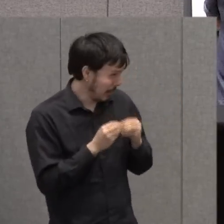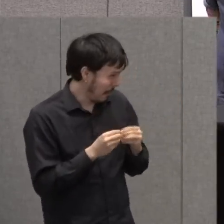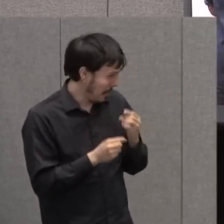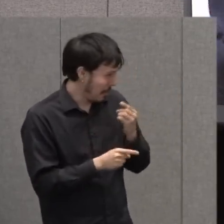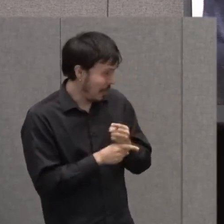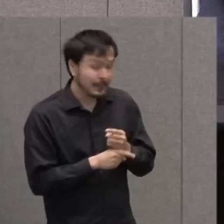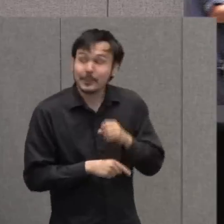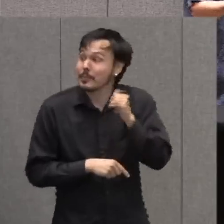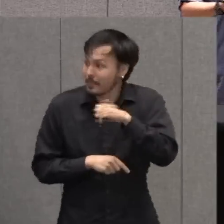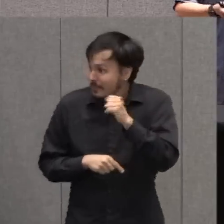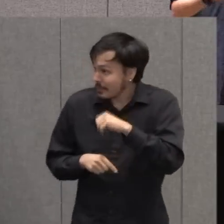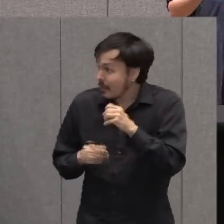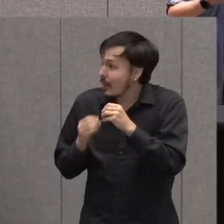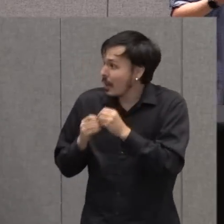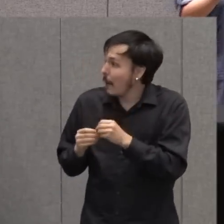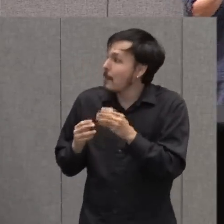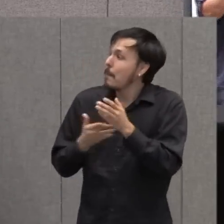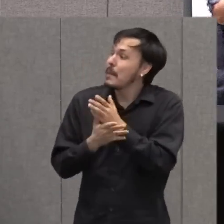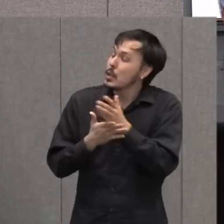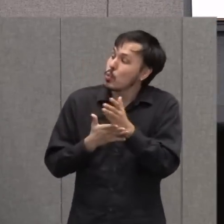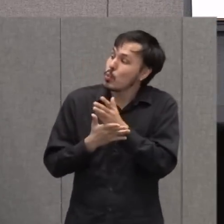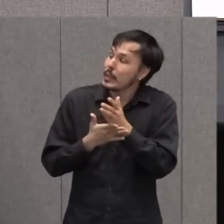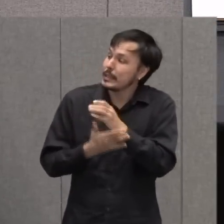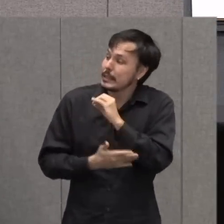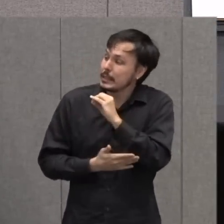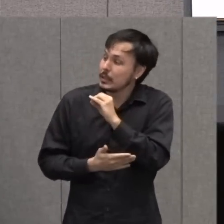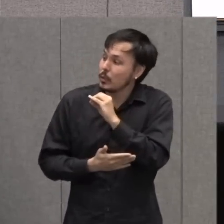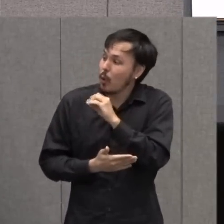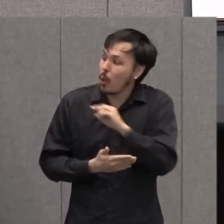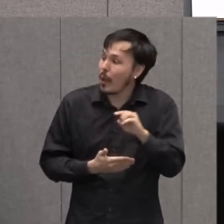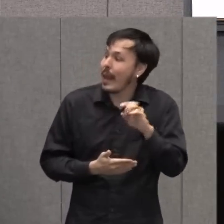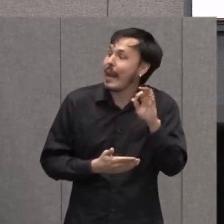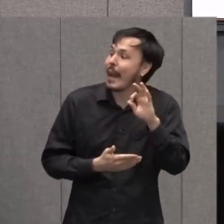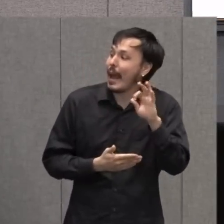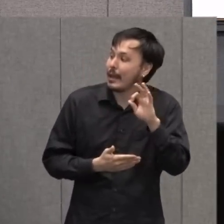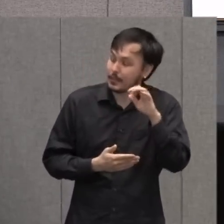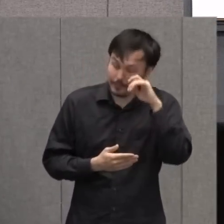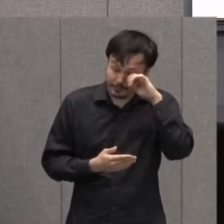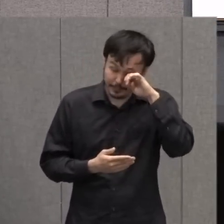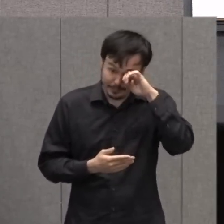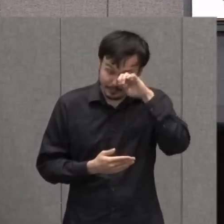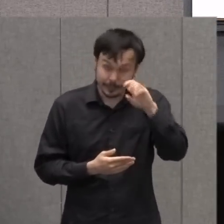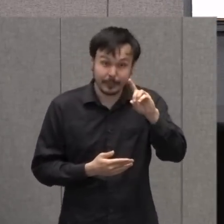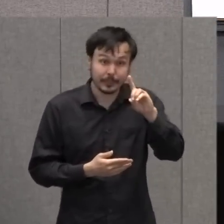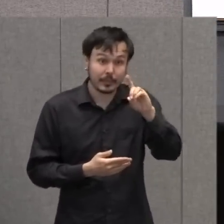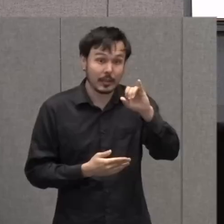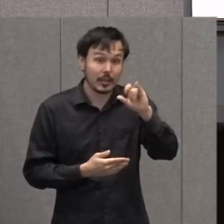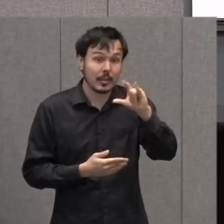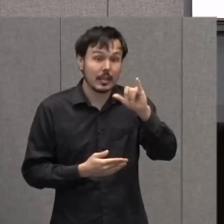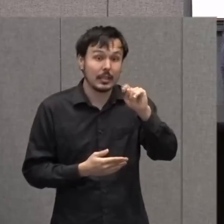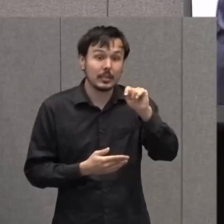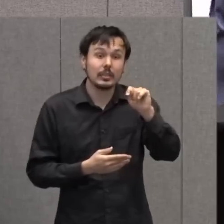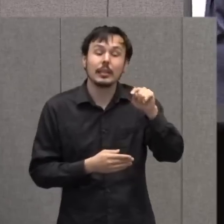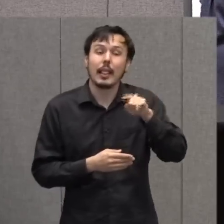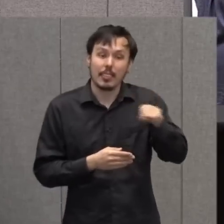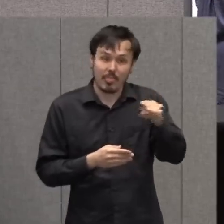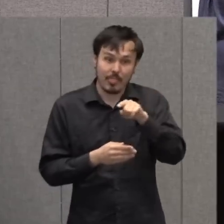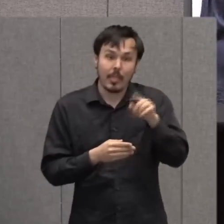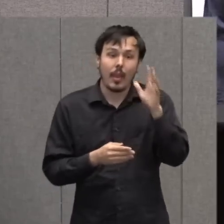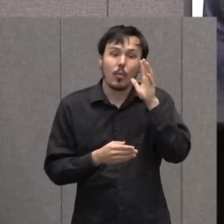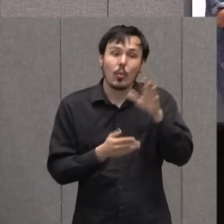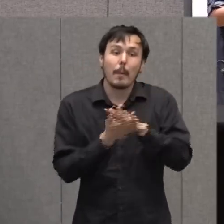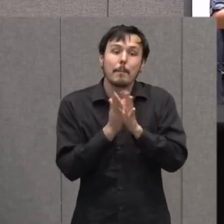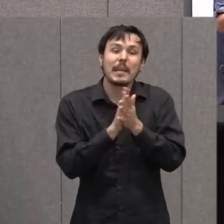is? It's a number between 0 and 9. Digits make up numbers. 0 to